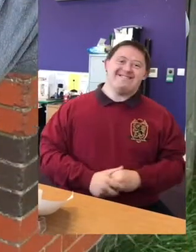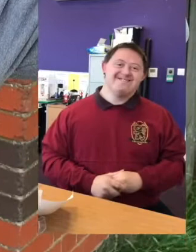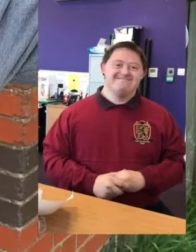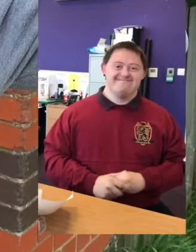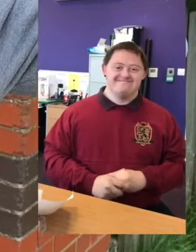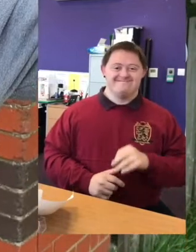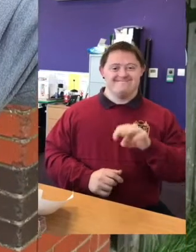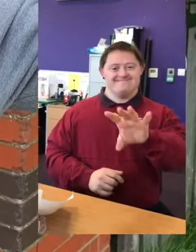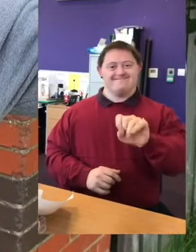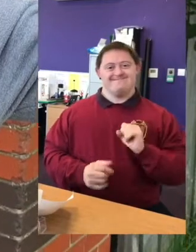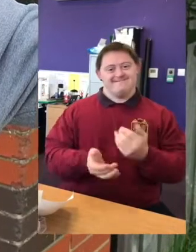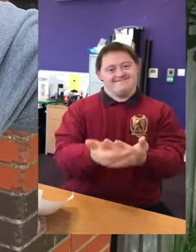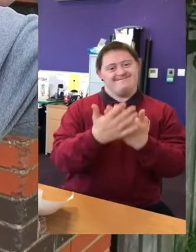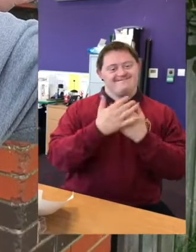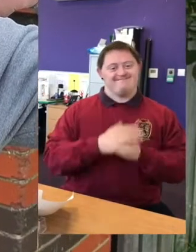breath.